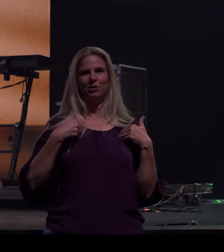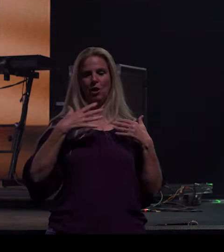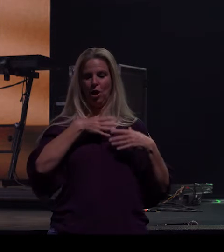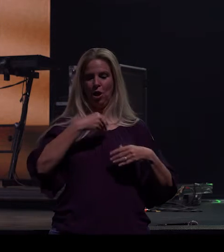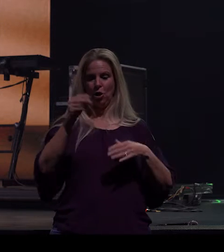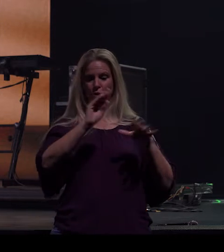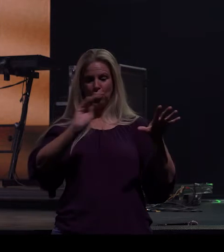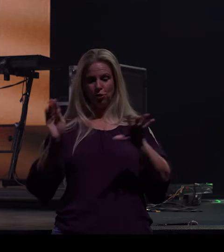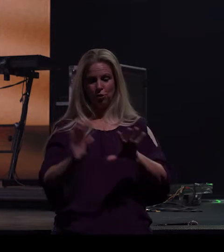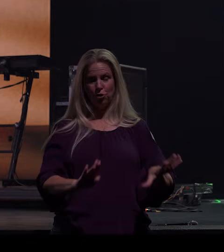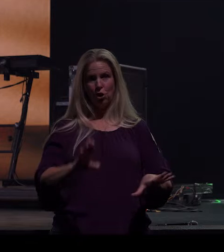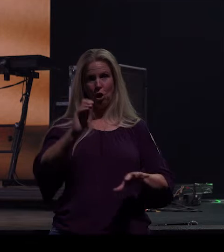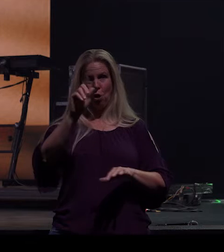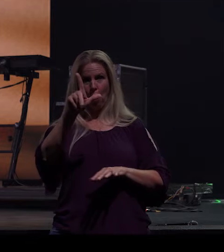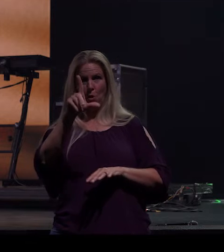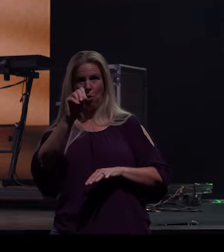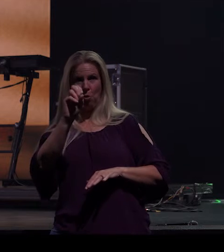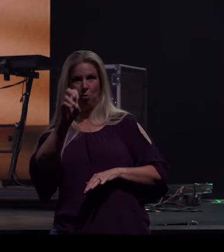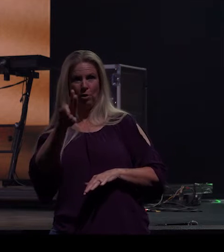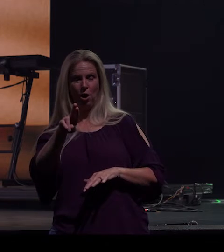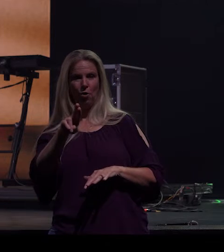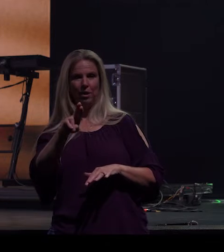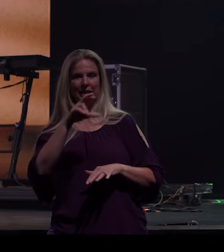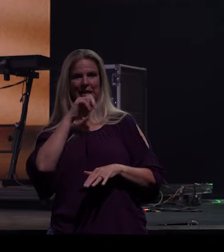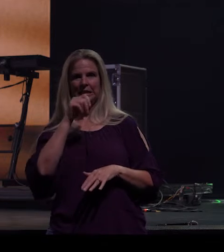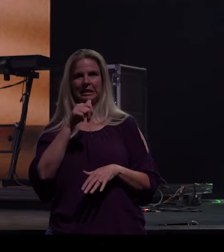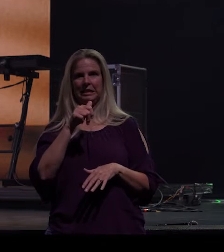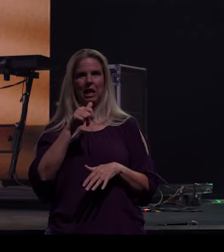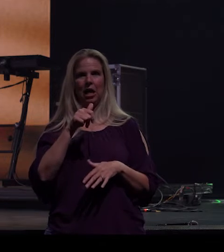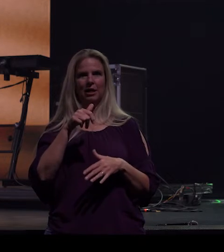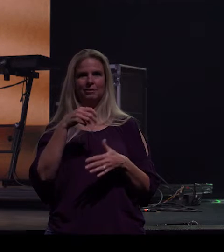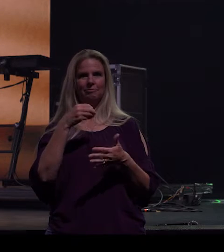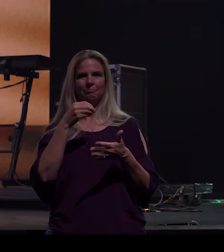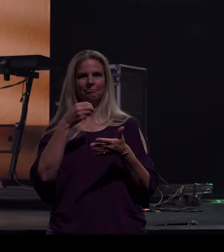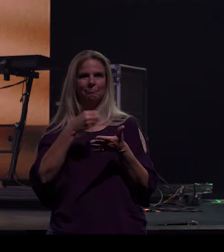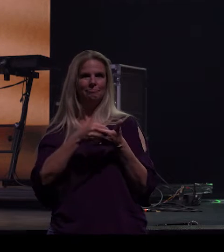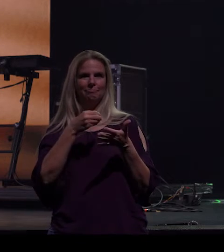listen to me, Ashley, it doesn't cost $1,200. That's what you bid, you idiot,